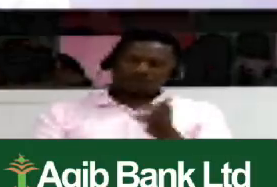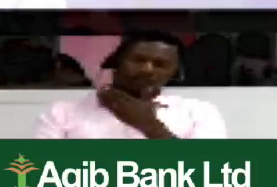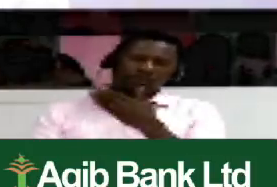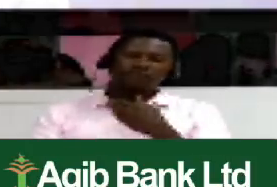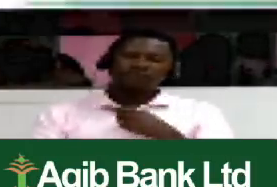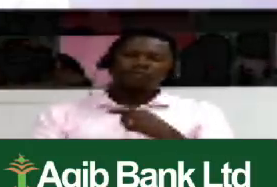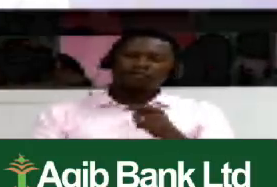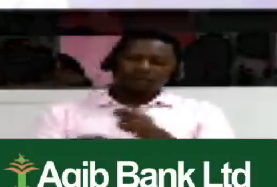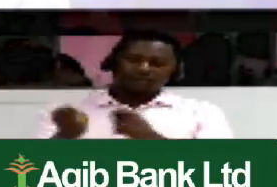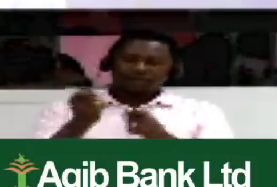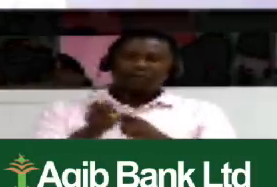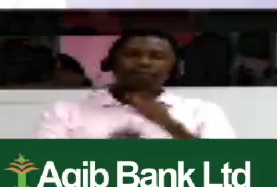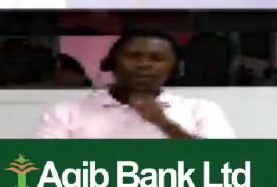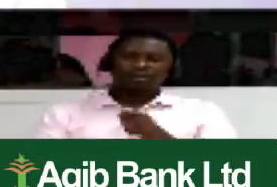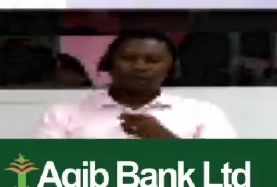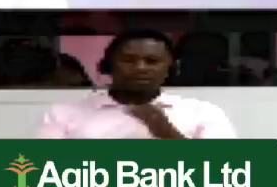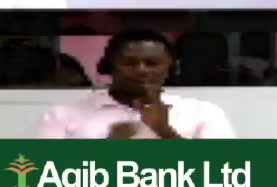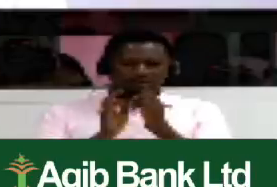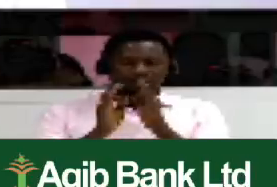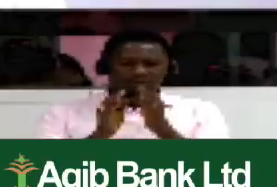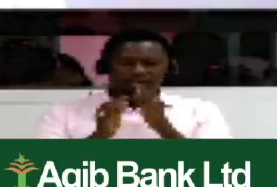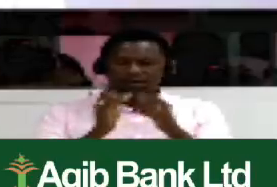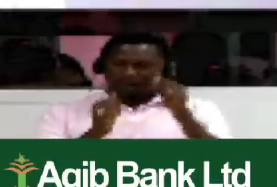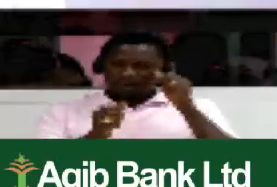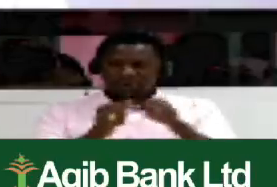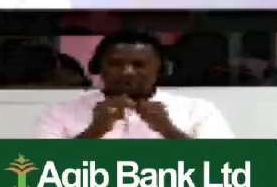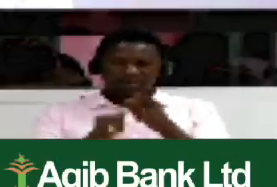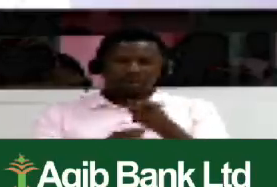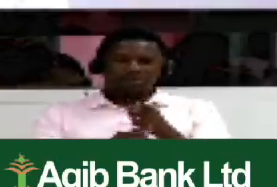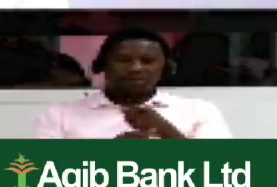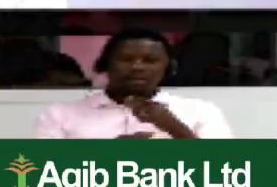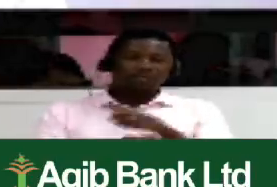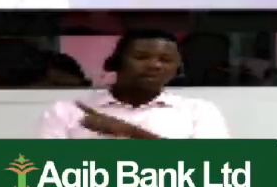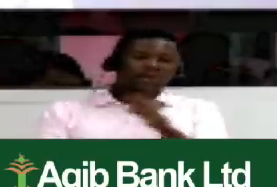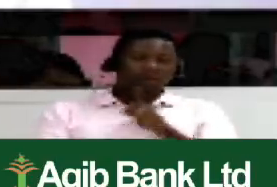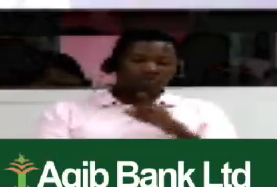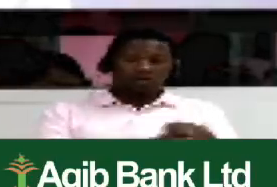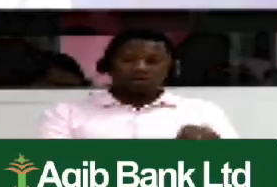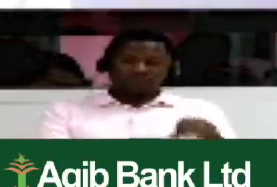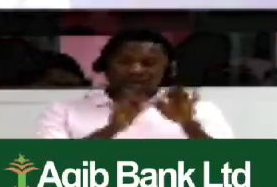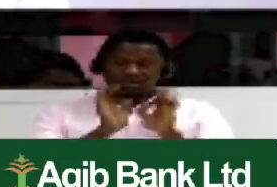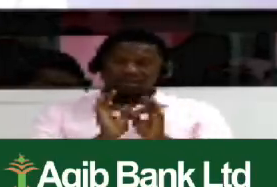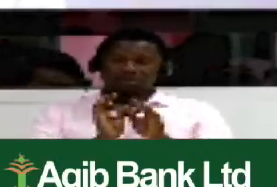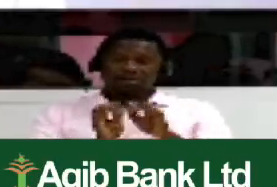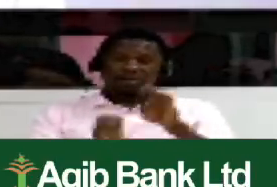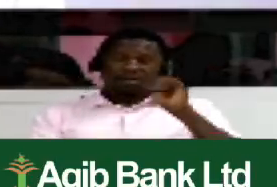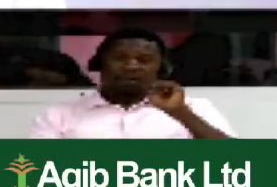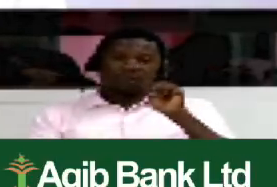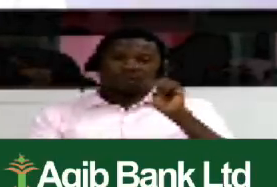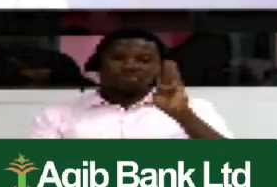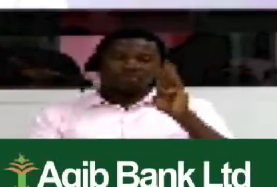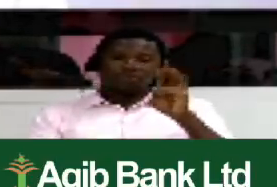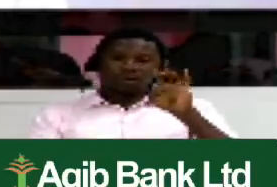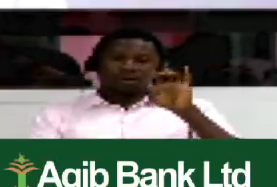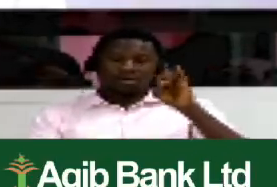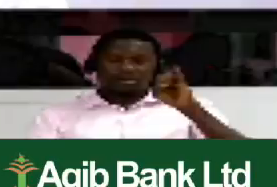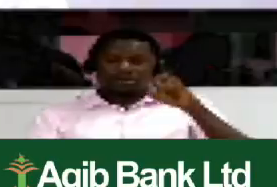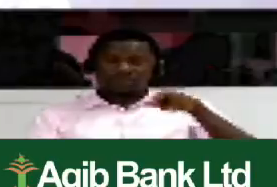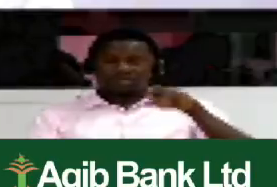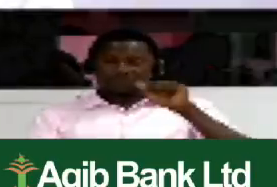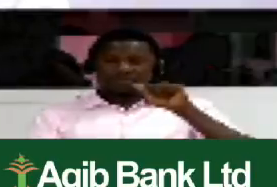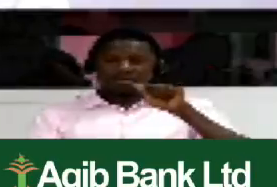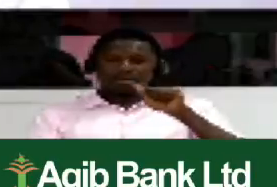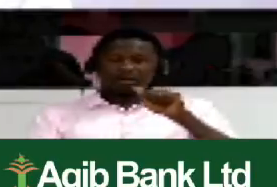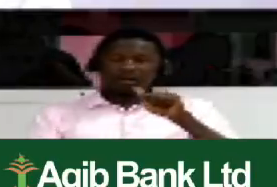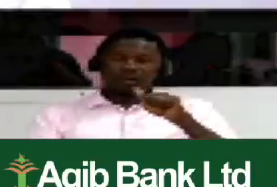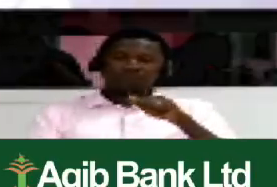officer told him again, reminded him that they are going to take Ibrahim along to the fire station where he will